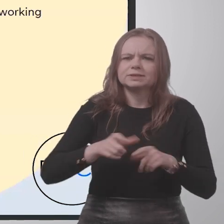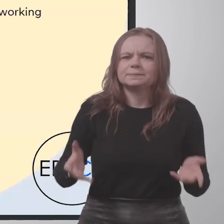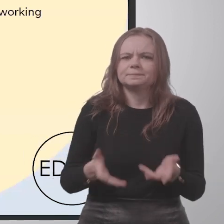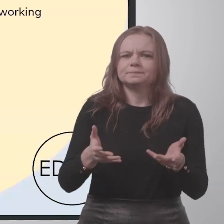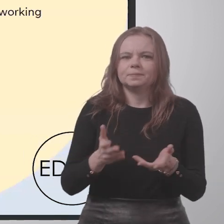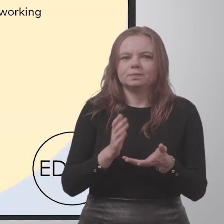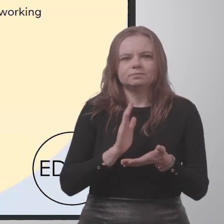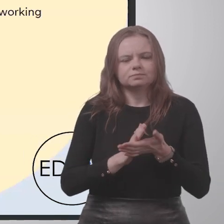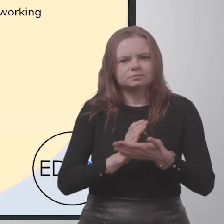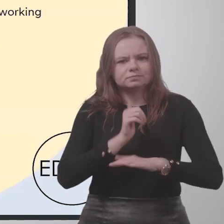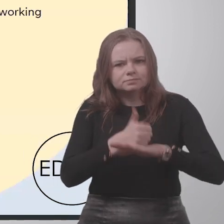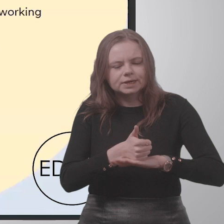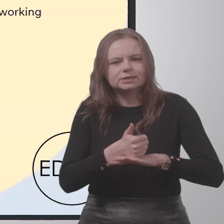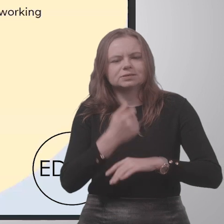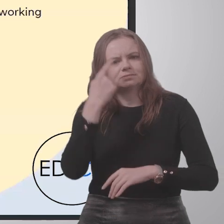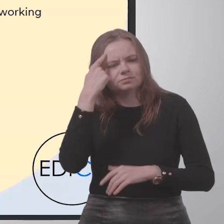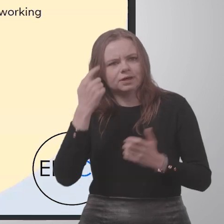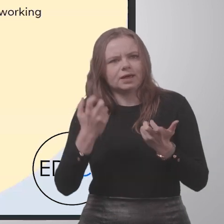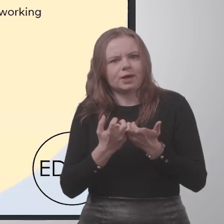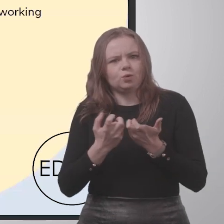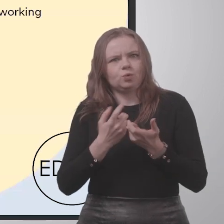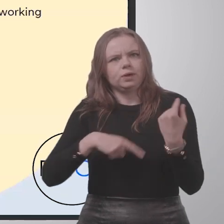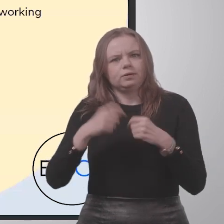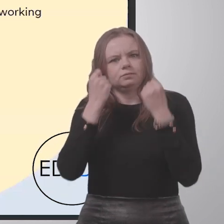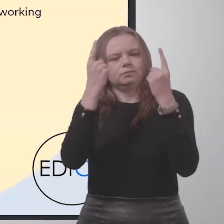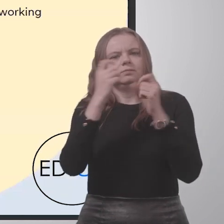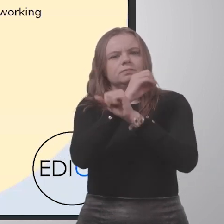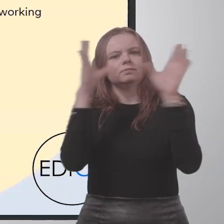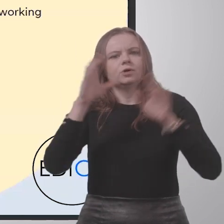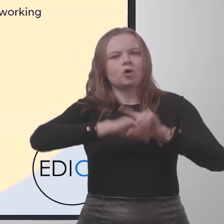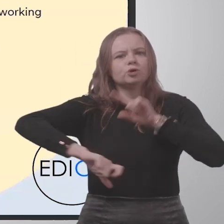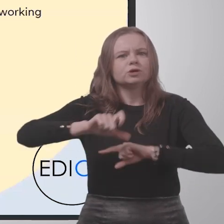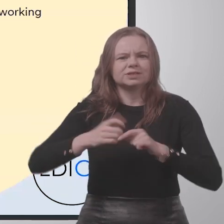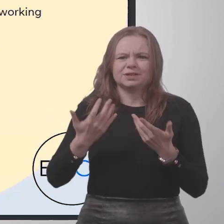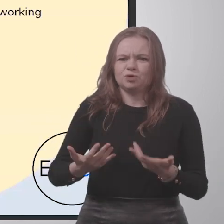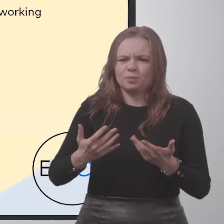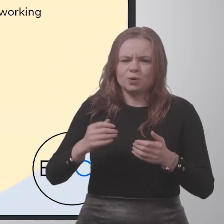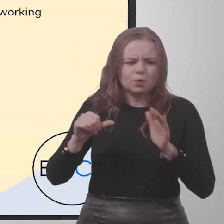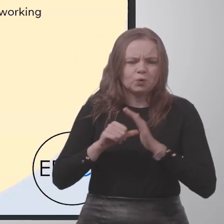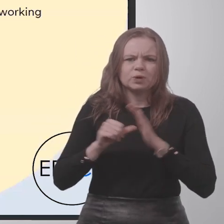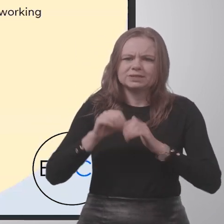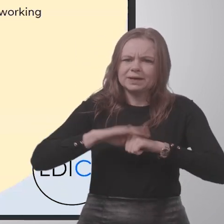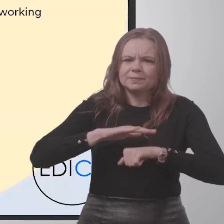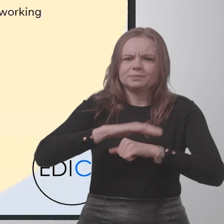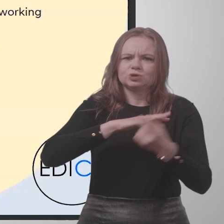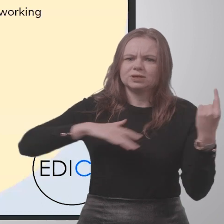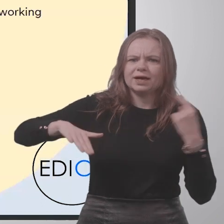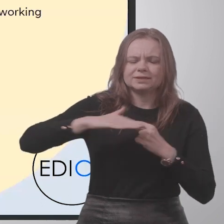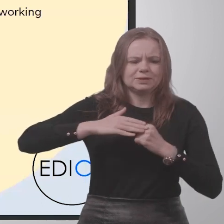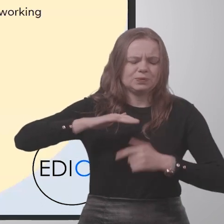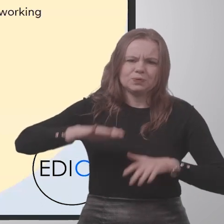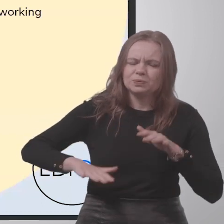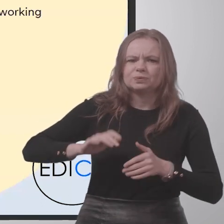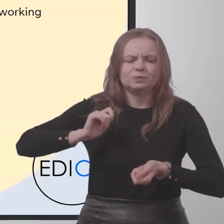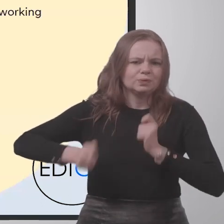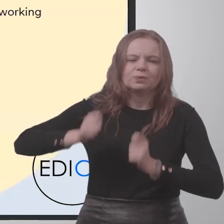how we also make sense of community in kind of ever-changing, disorientating times from a societal perspective.